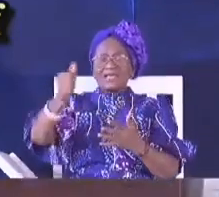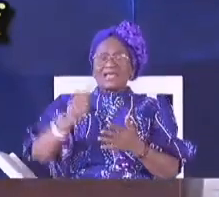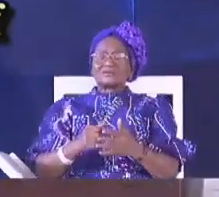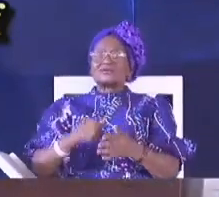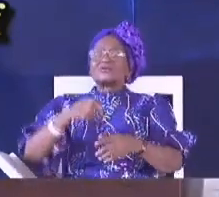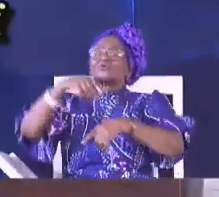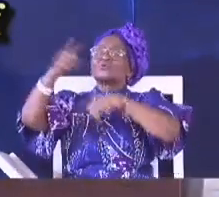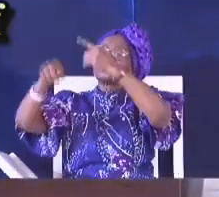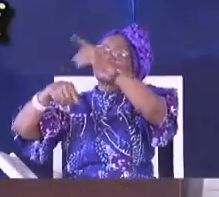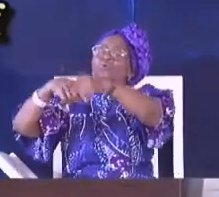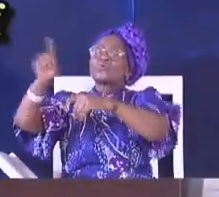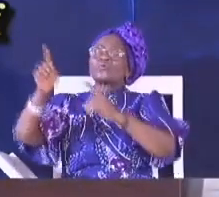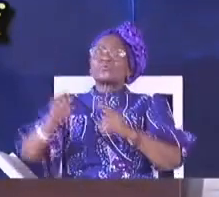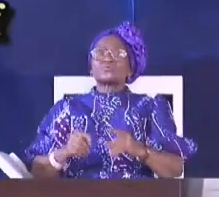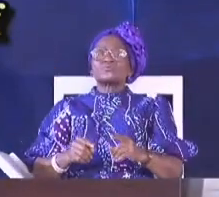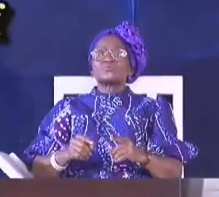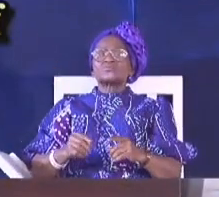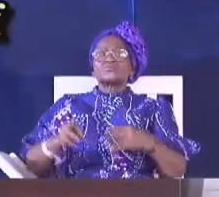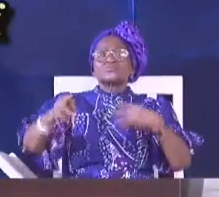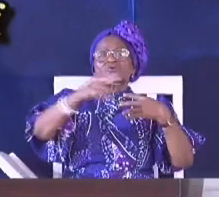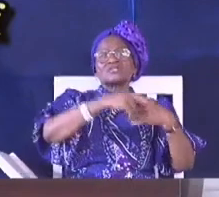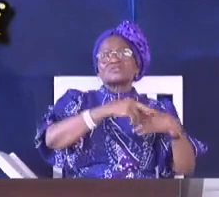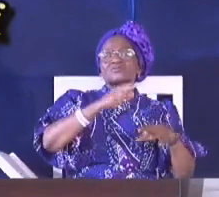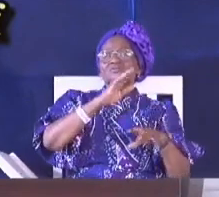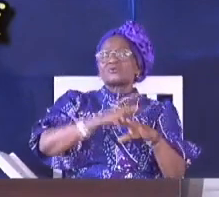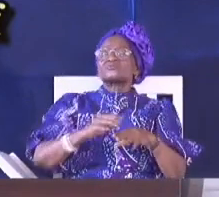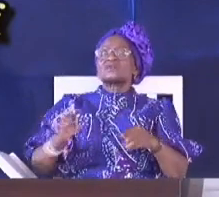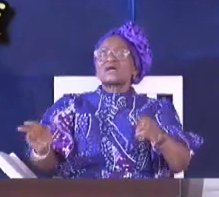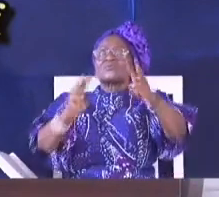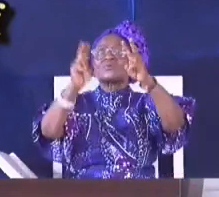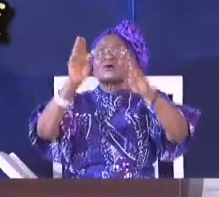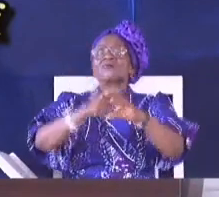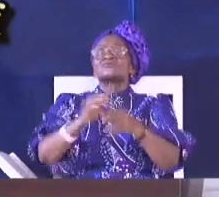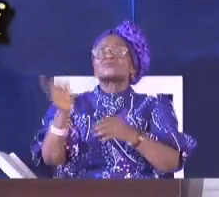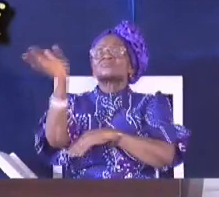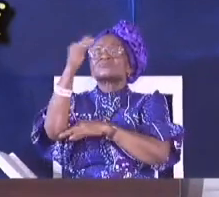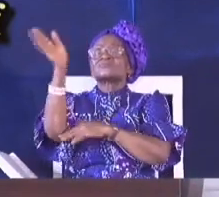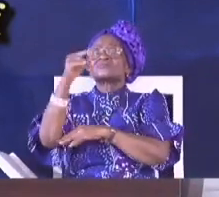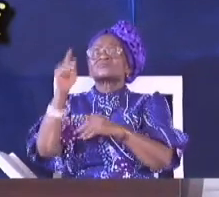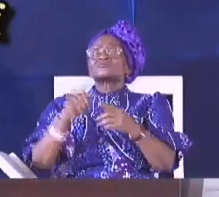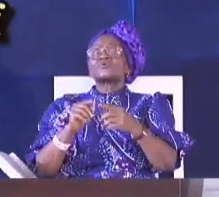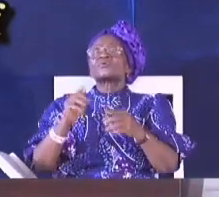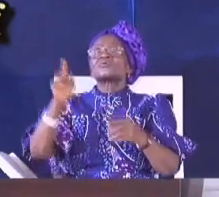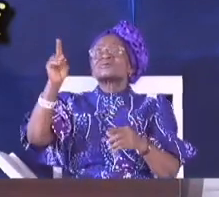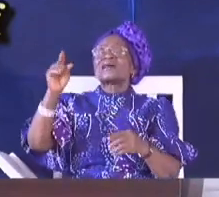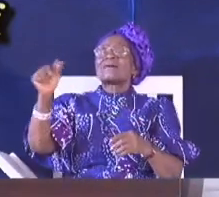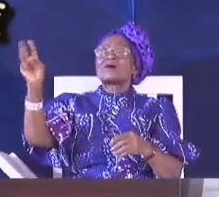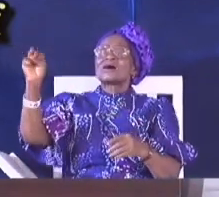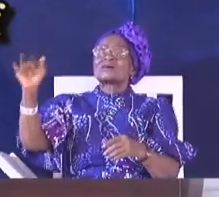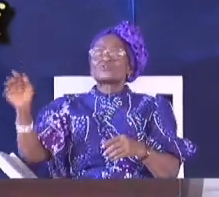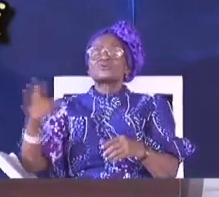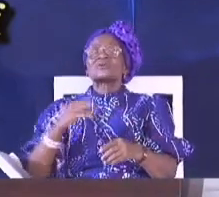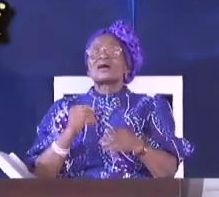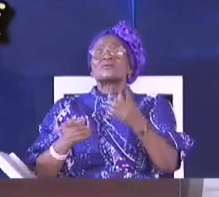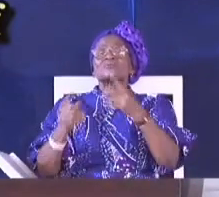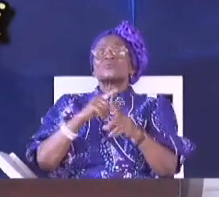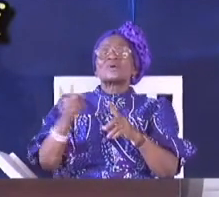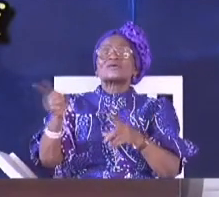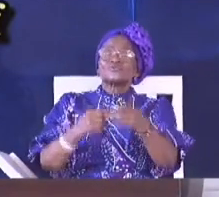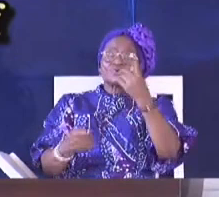Go, return on thy way to the wilderness of Damascus. And when thou